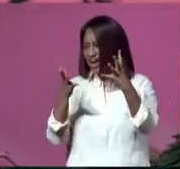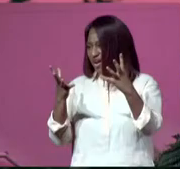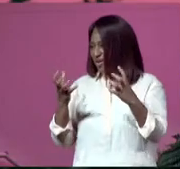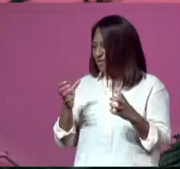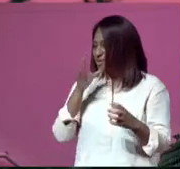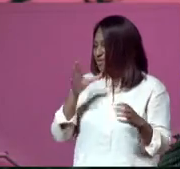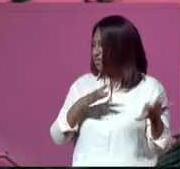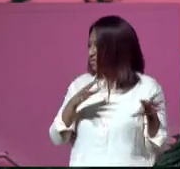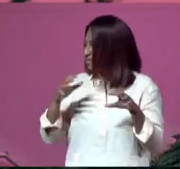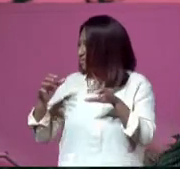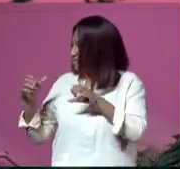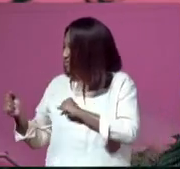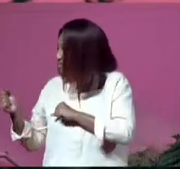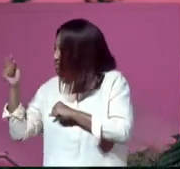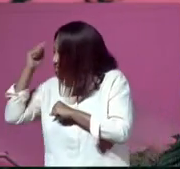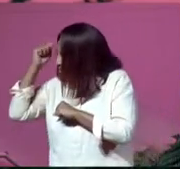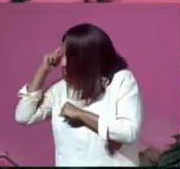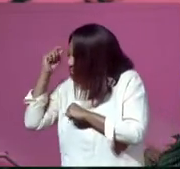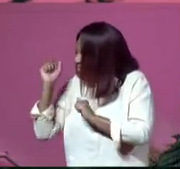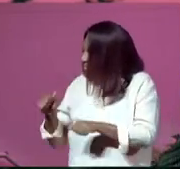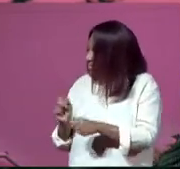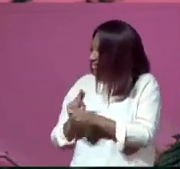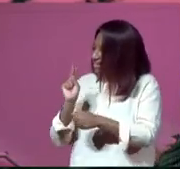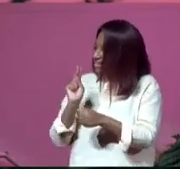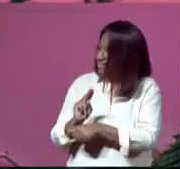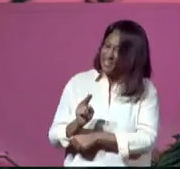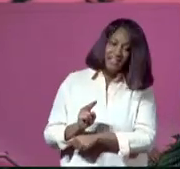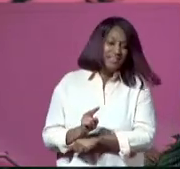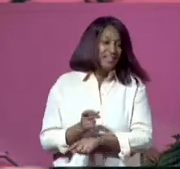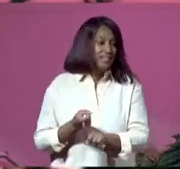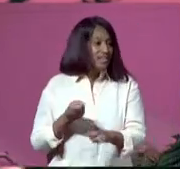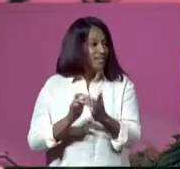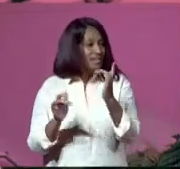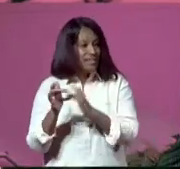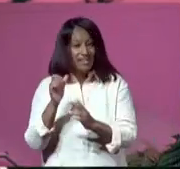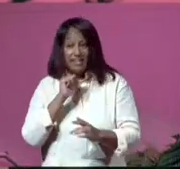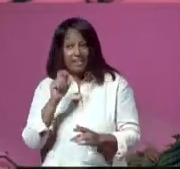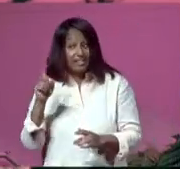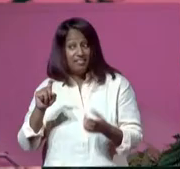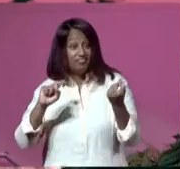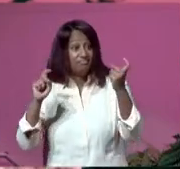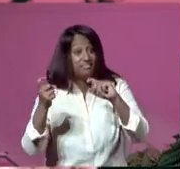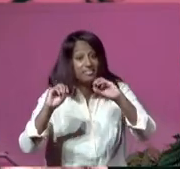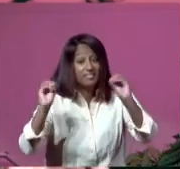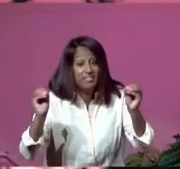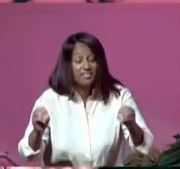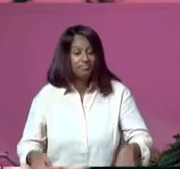away thinking she could be used by him and ain't got to change nothing.